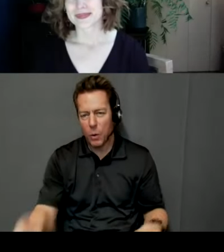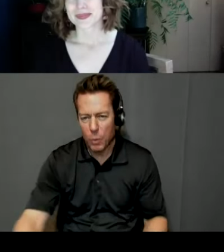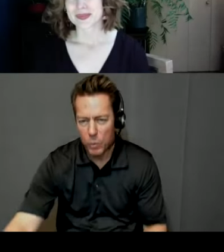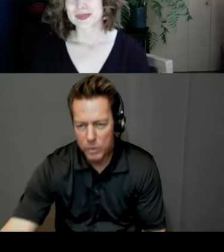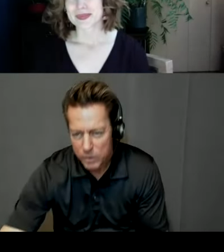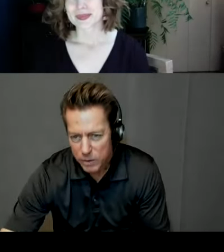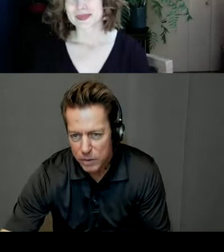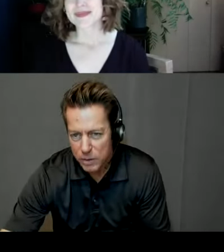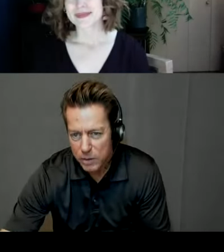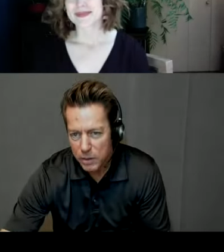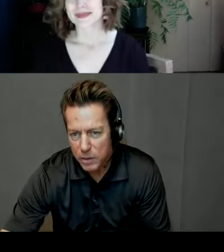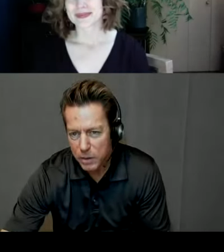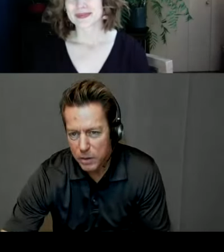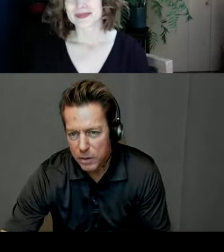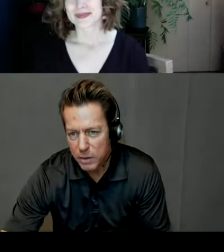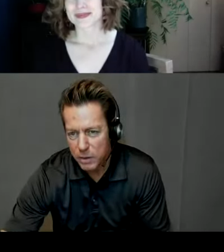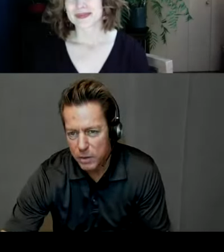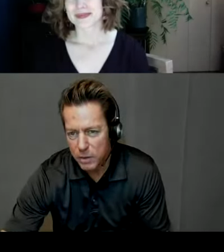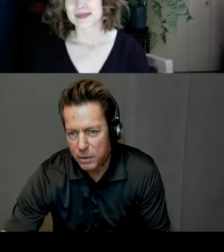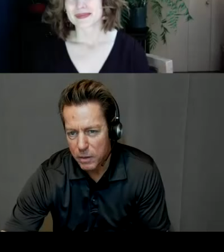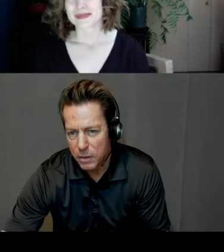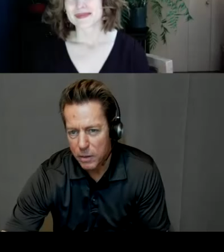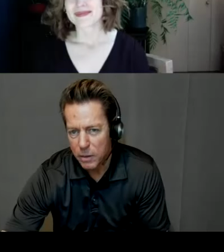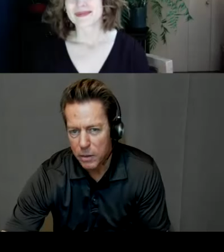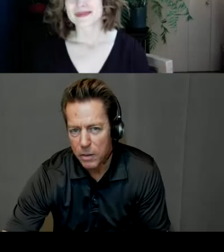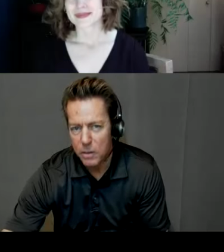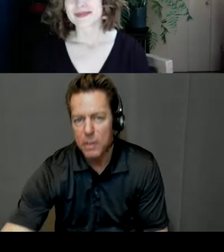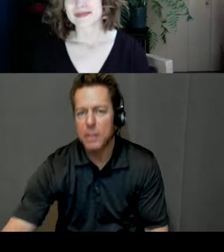there's something really special about being able to do that.